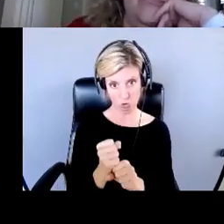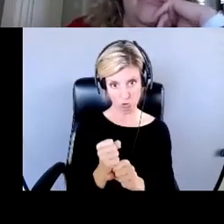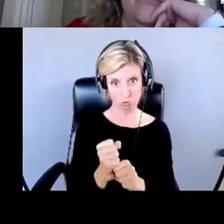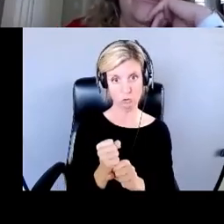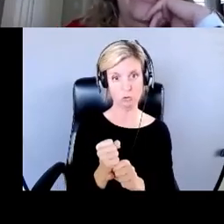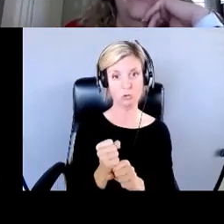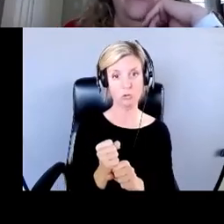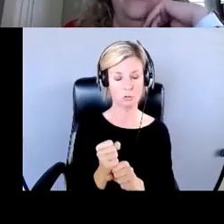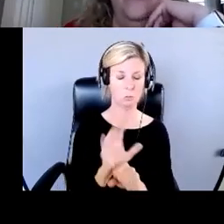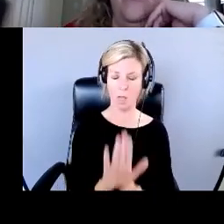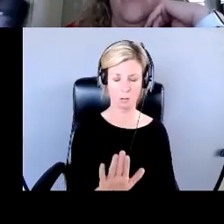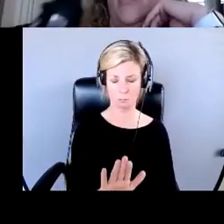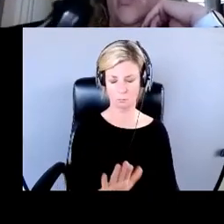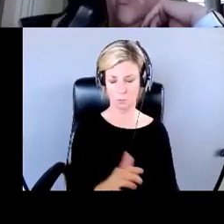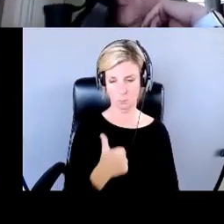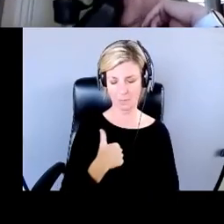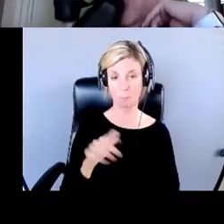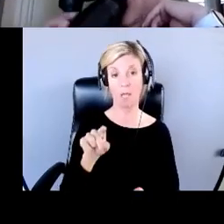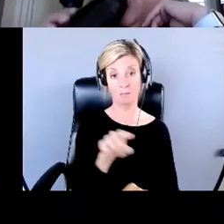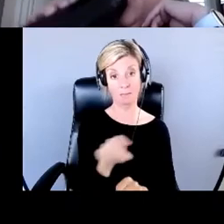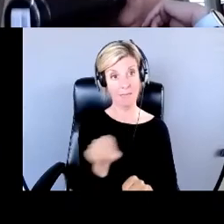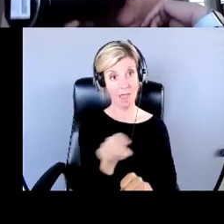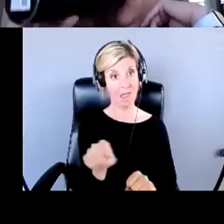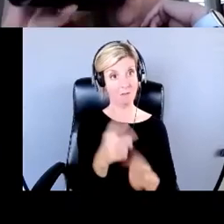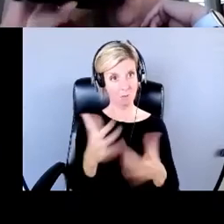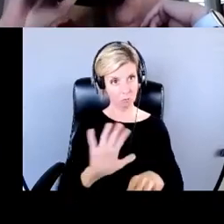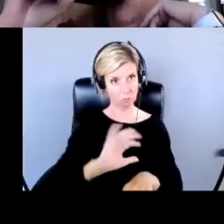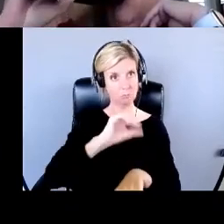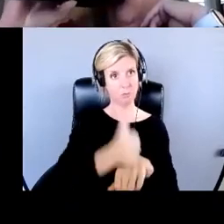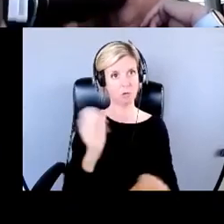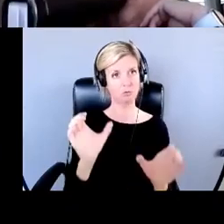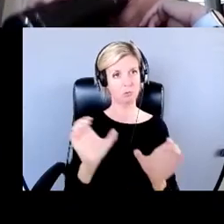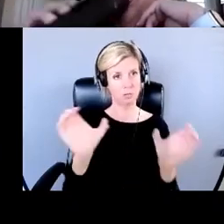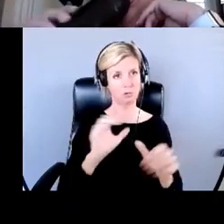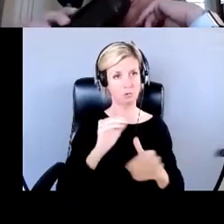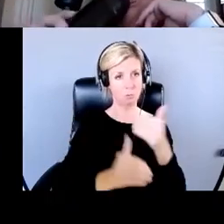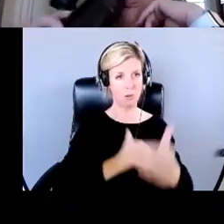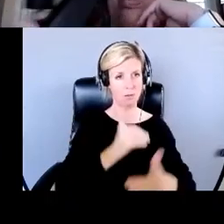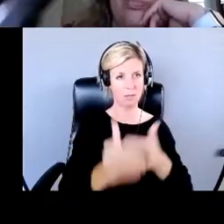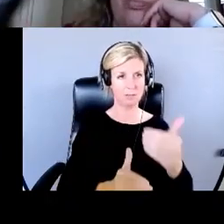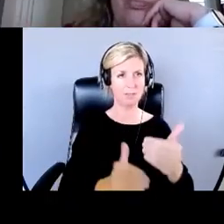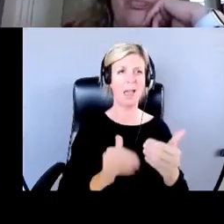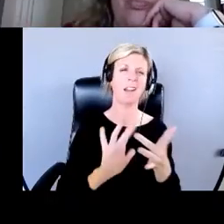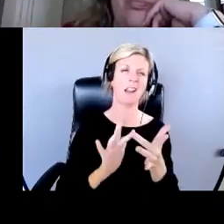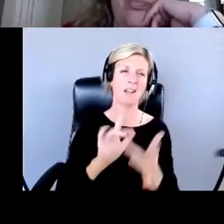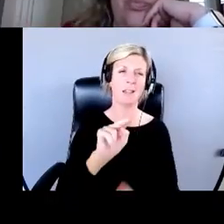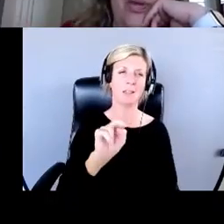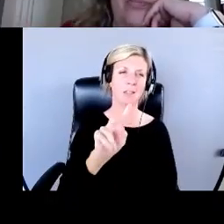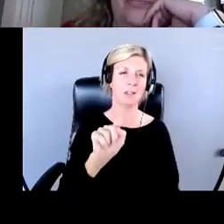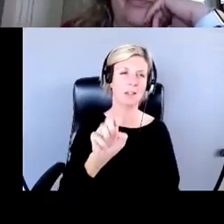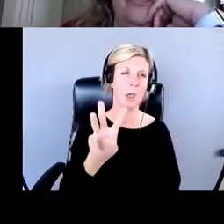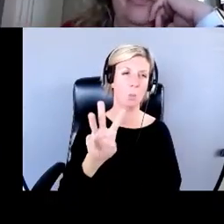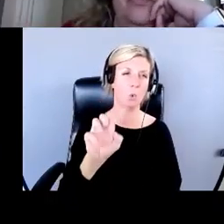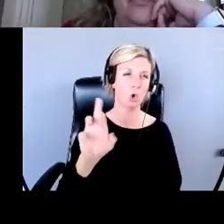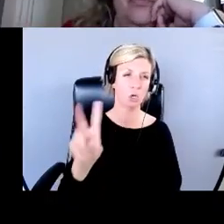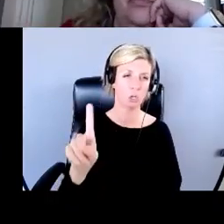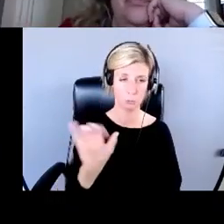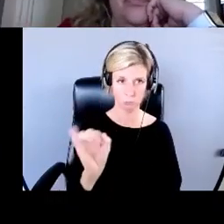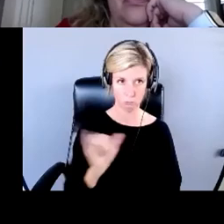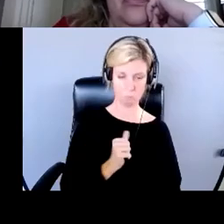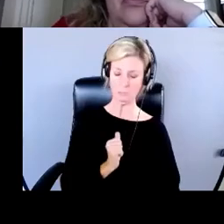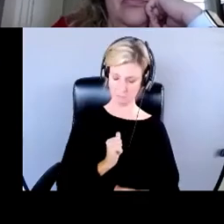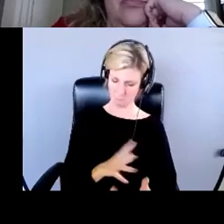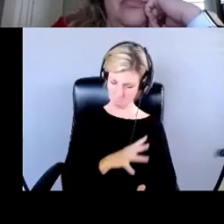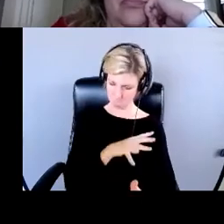that an elder mediation international network as well. I'm involved with that one. And in that one, we have